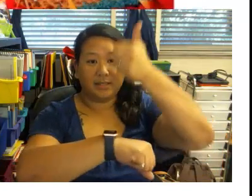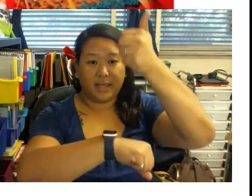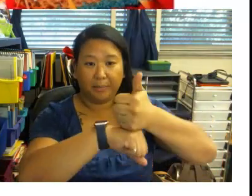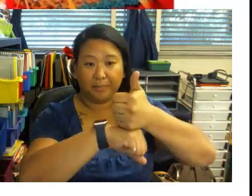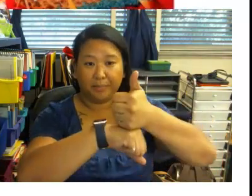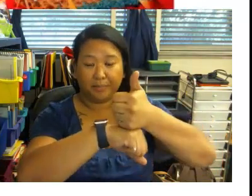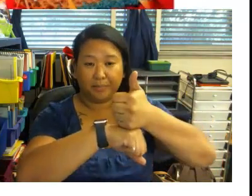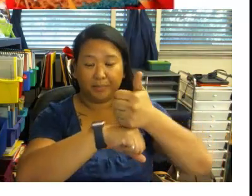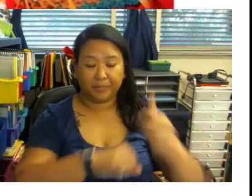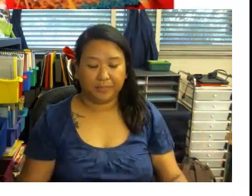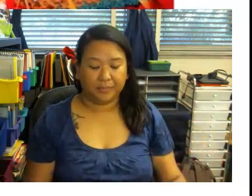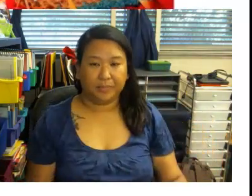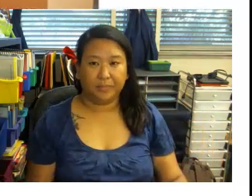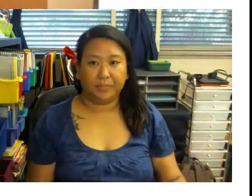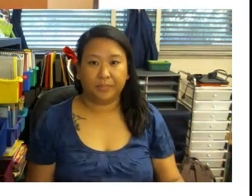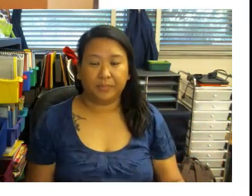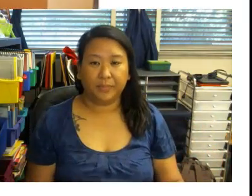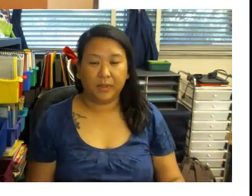To set up.